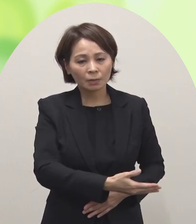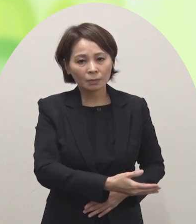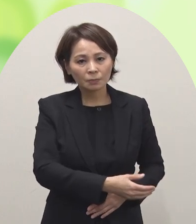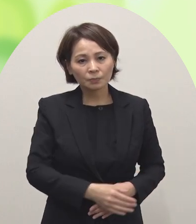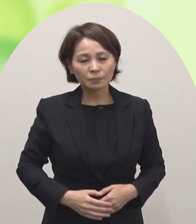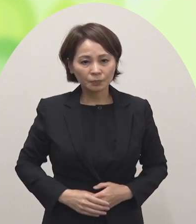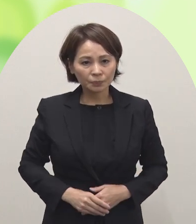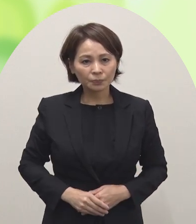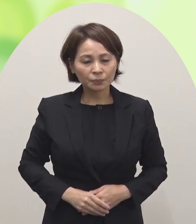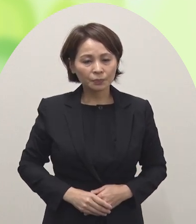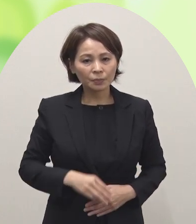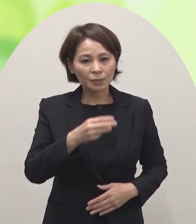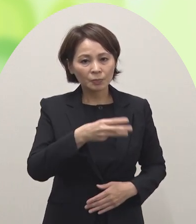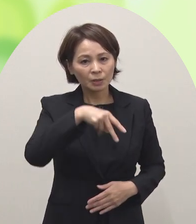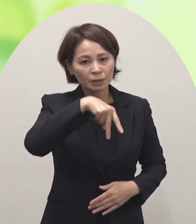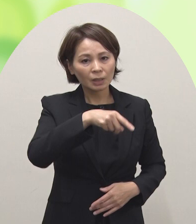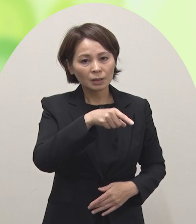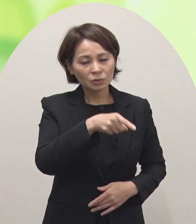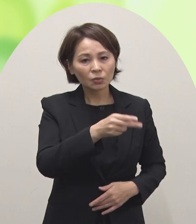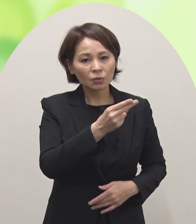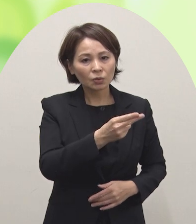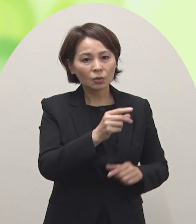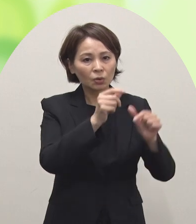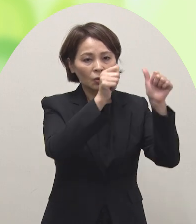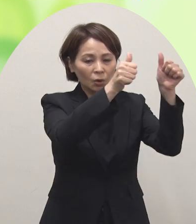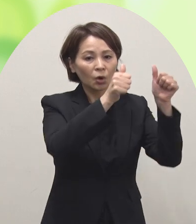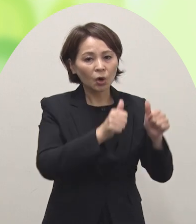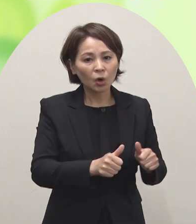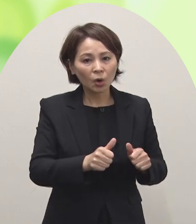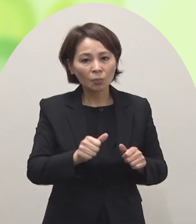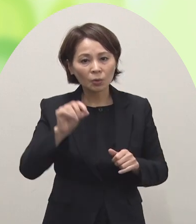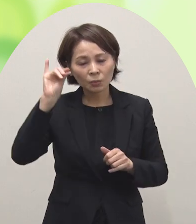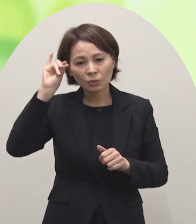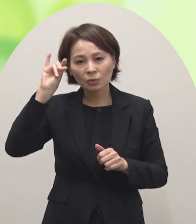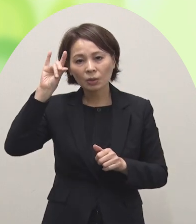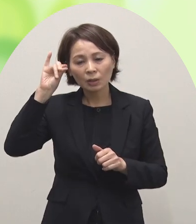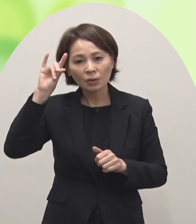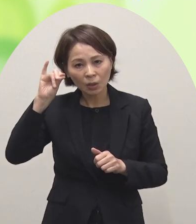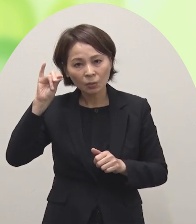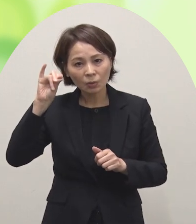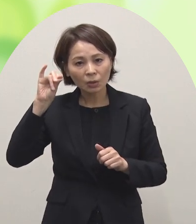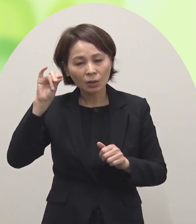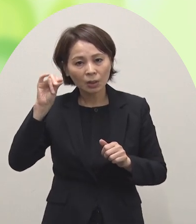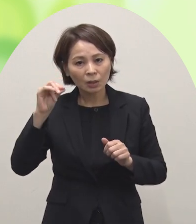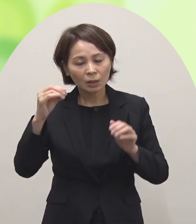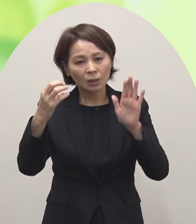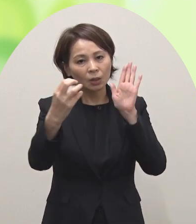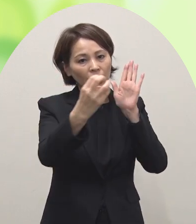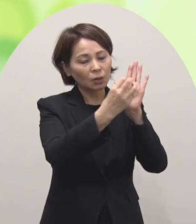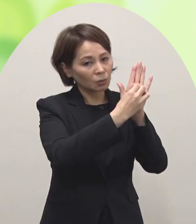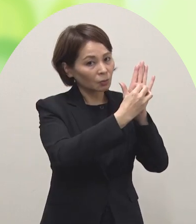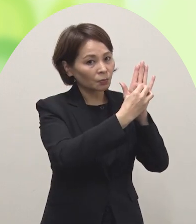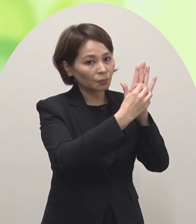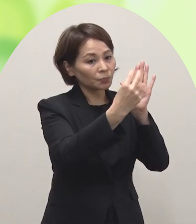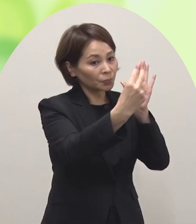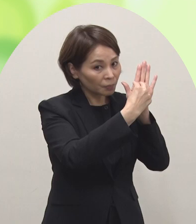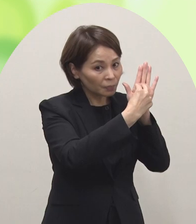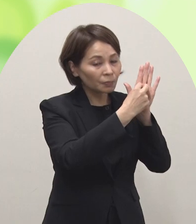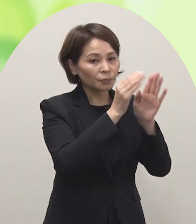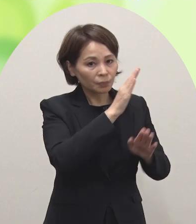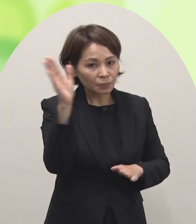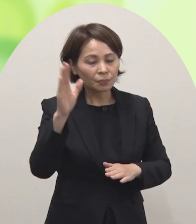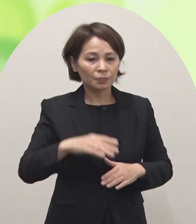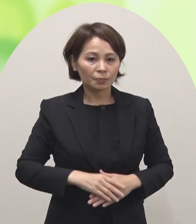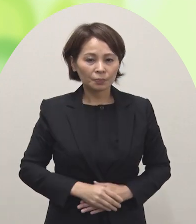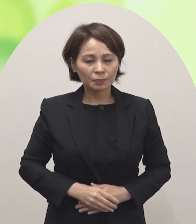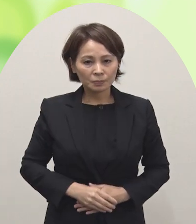Mita for Chome and Konan 3 Chome Playground. Please check the Minasoto homepage and Instagram for more information.